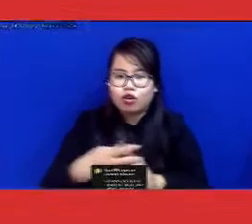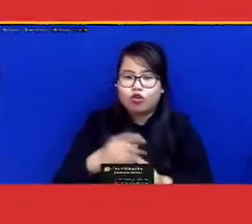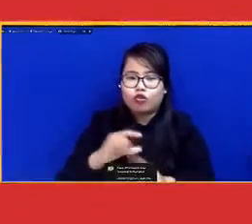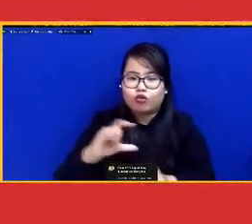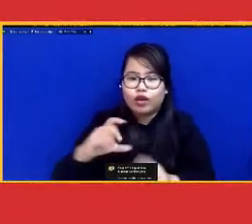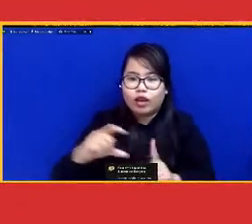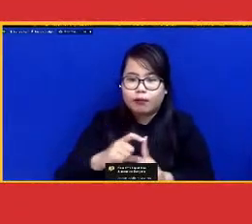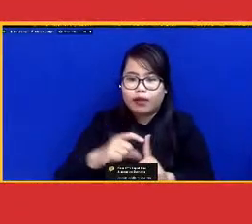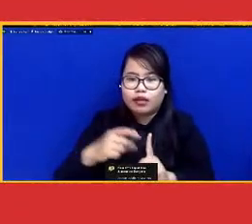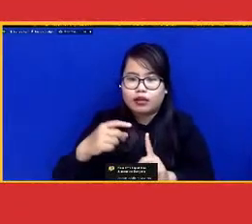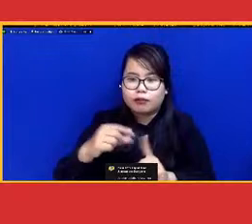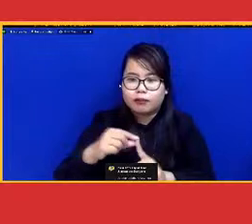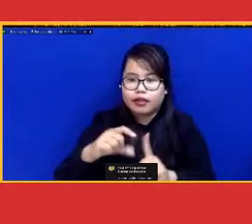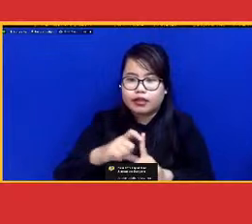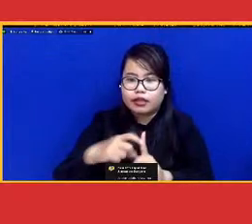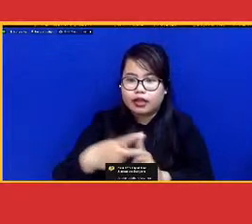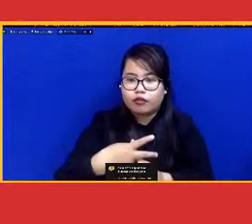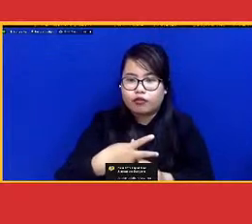Yes, thank you.